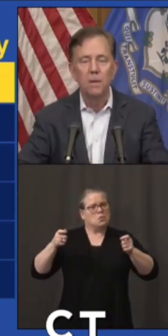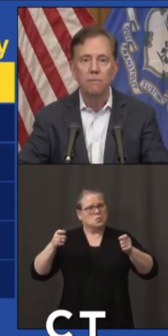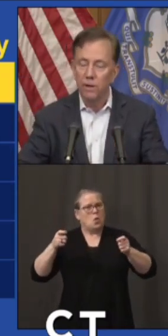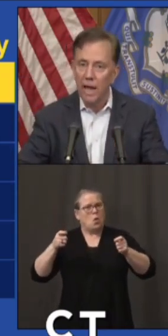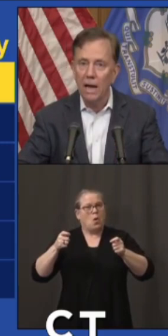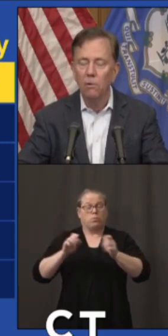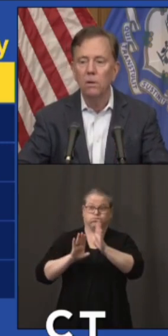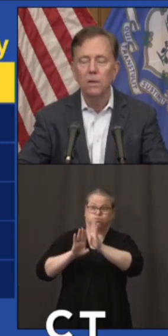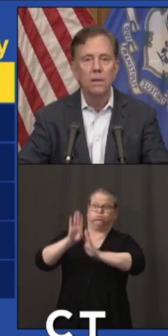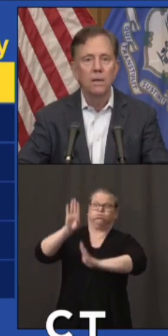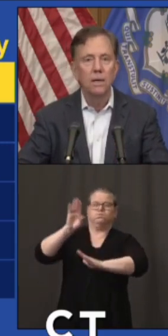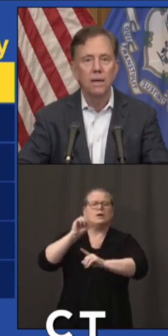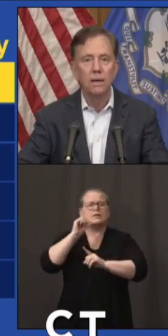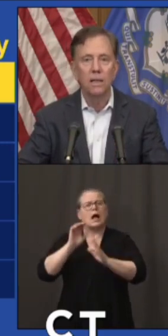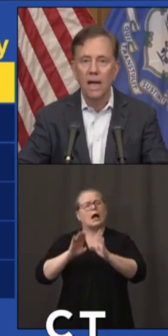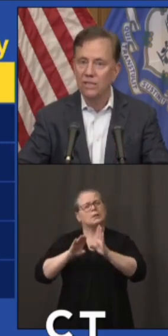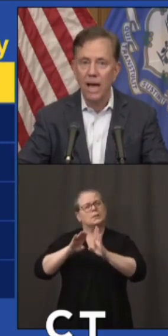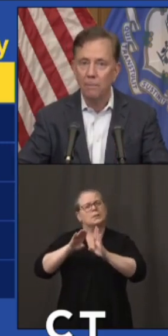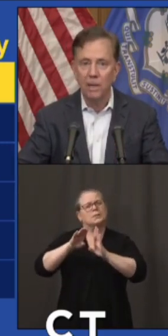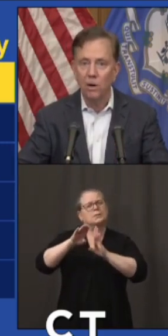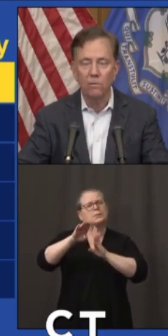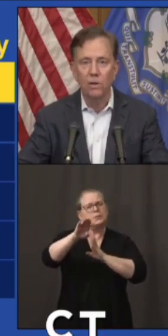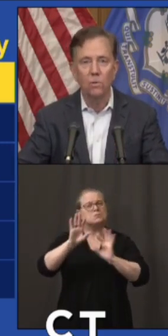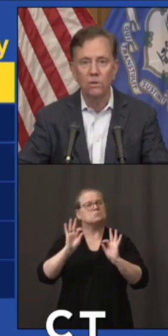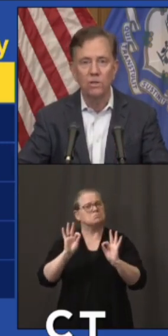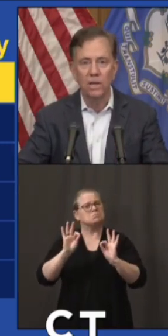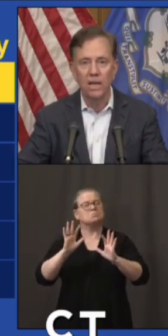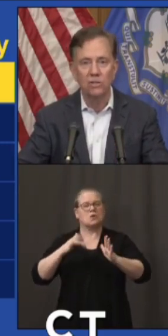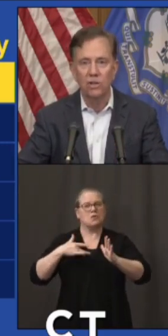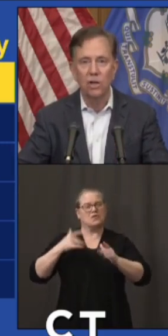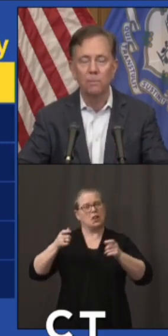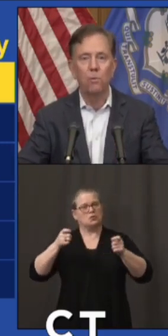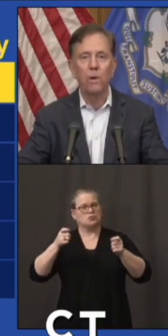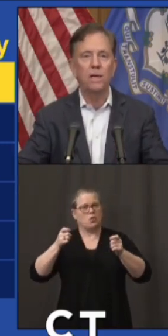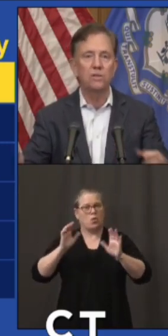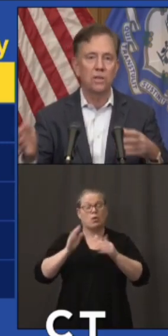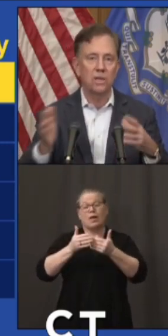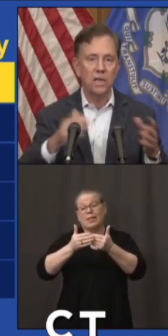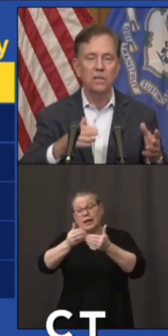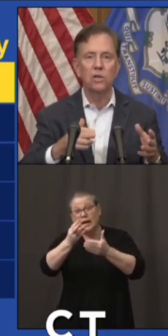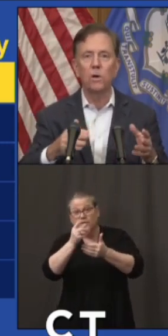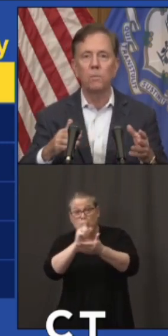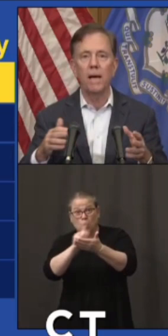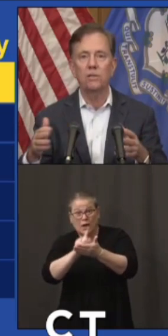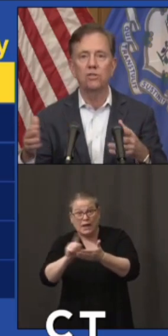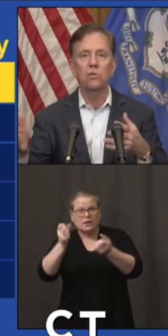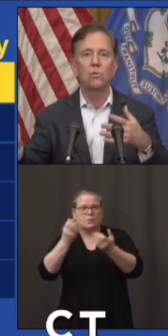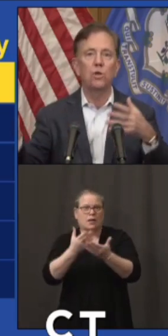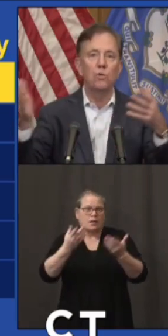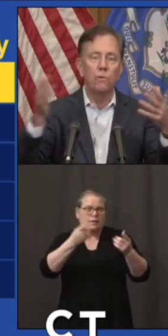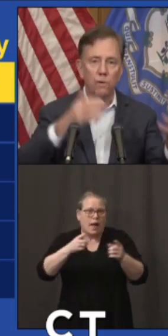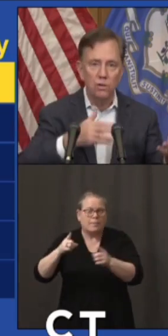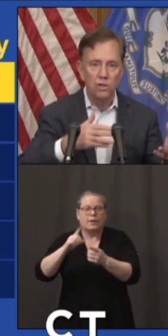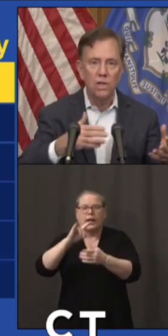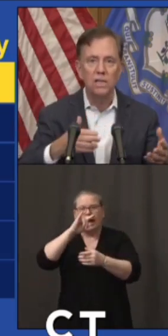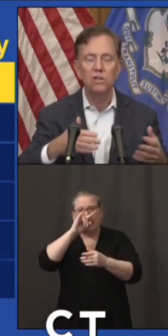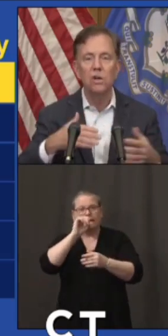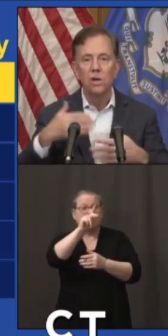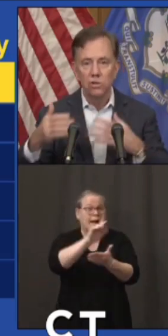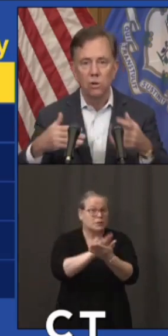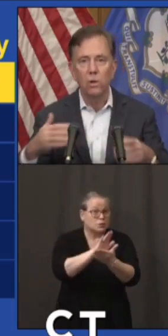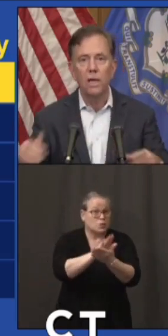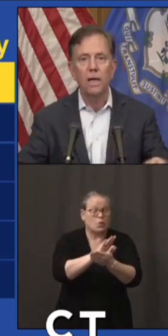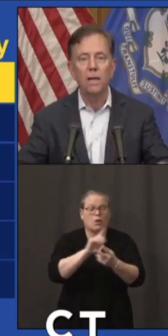control for now. A lot's happening over the course of the next couple of weeks. Kids going back to school,